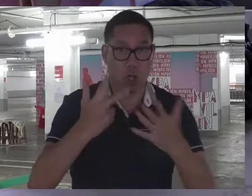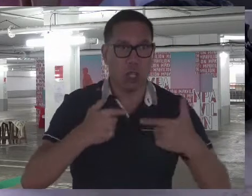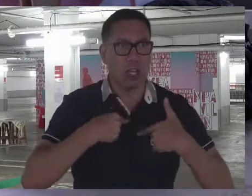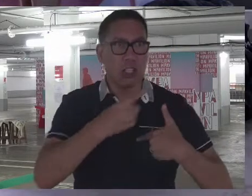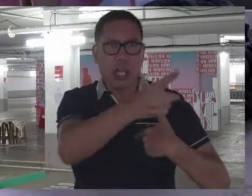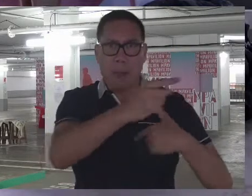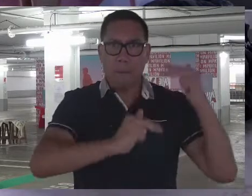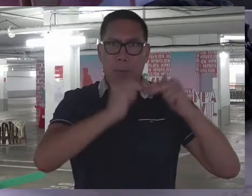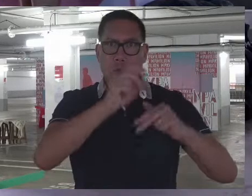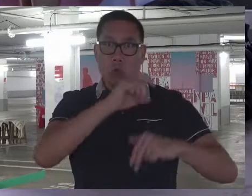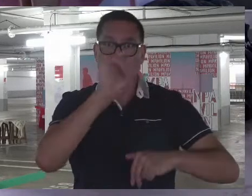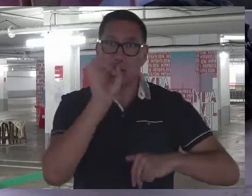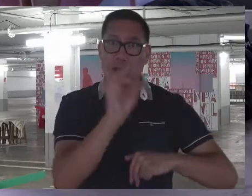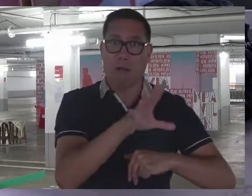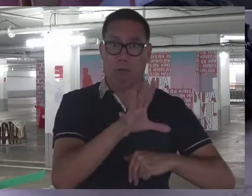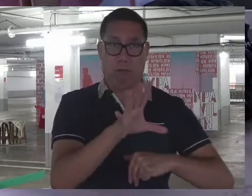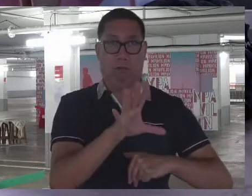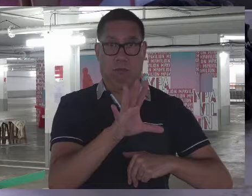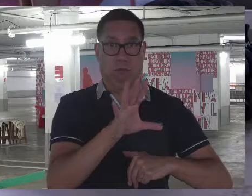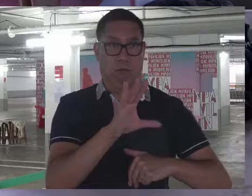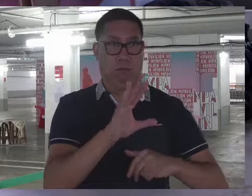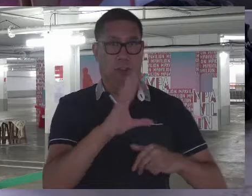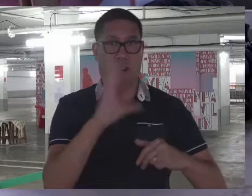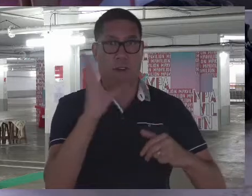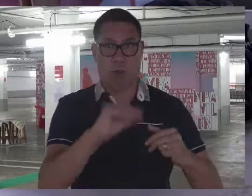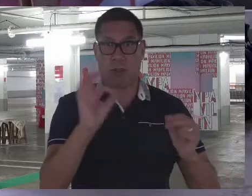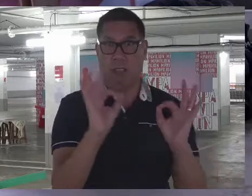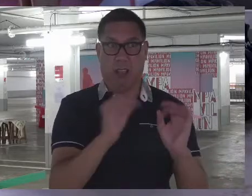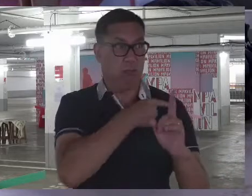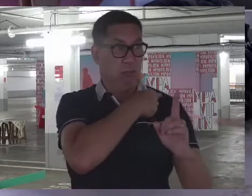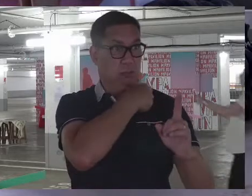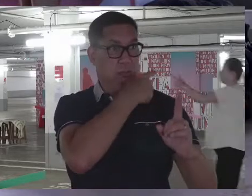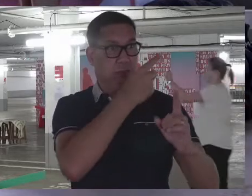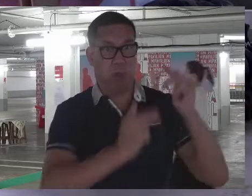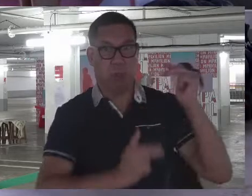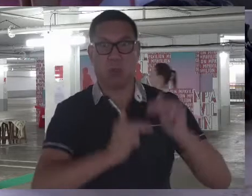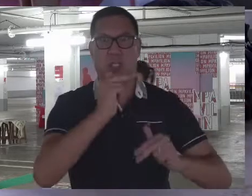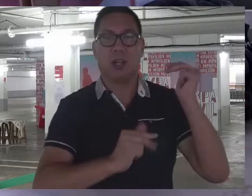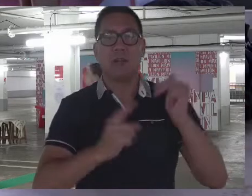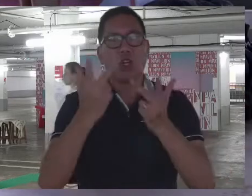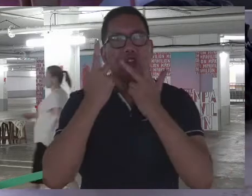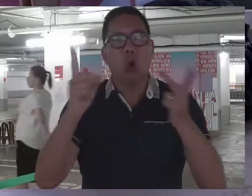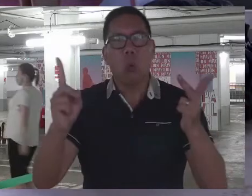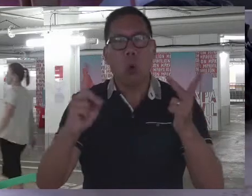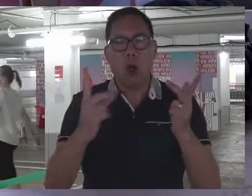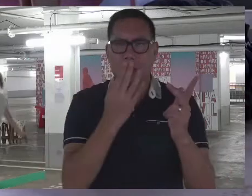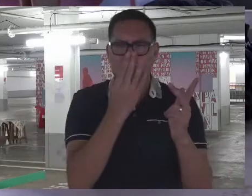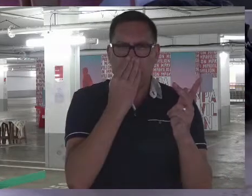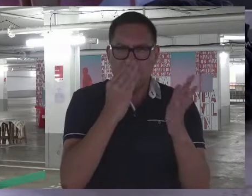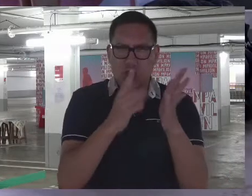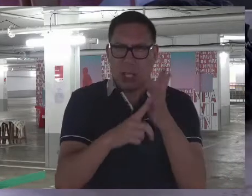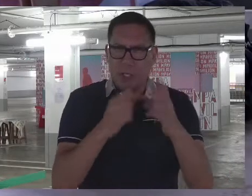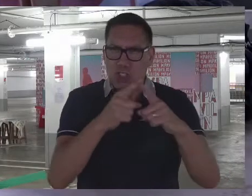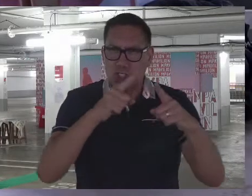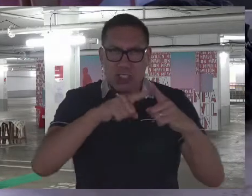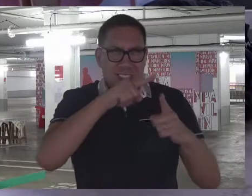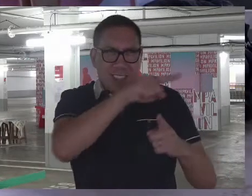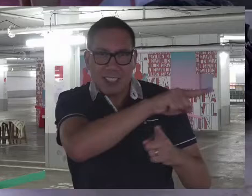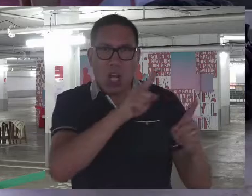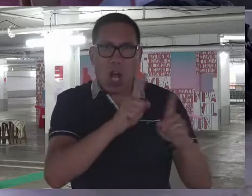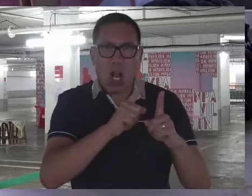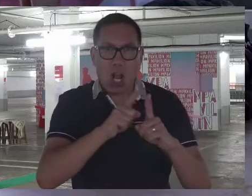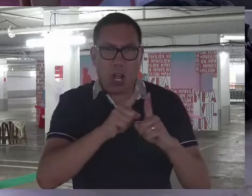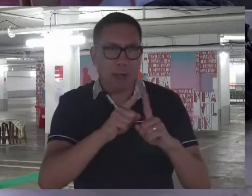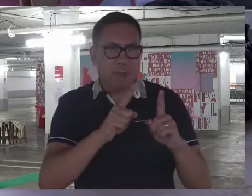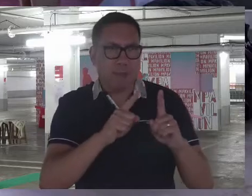scratch. And Donna was showing us that the image that's actually recorded is an algorithm first, and then it